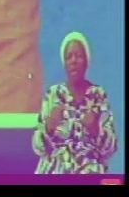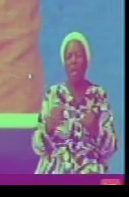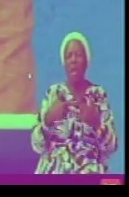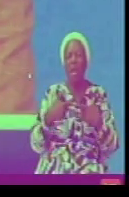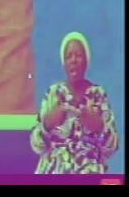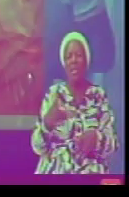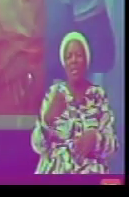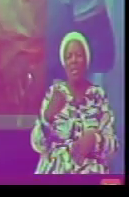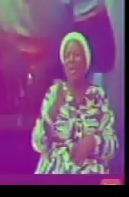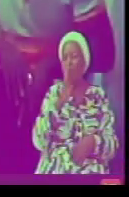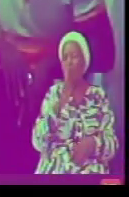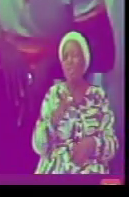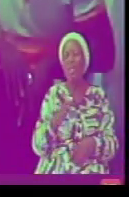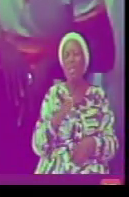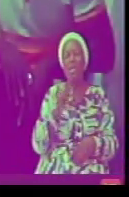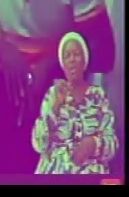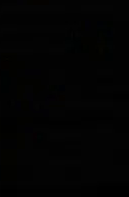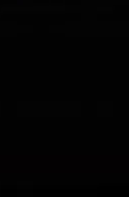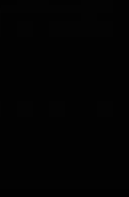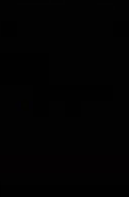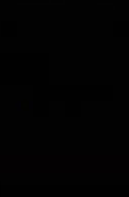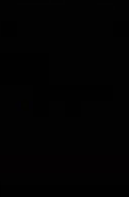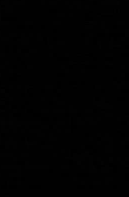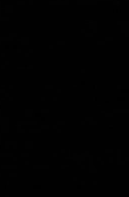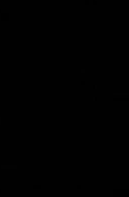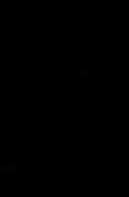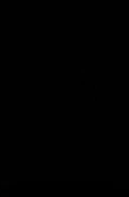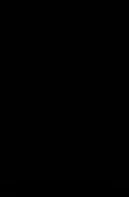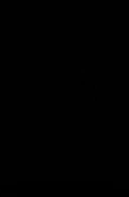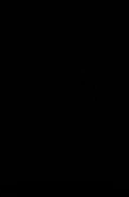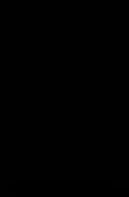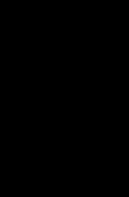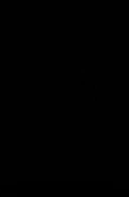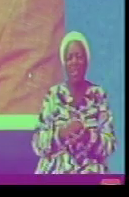of salvation. Let them be the witness of the